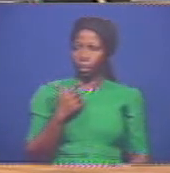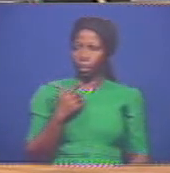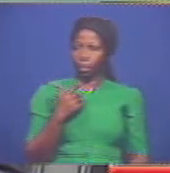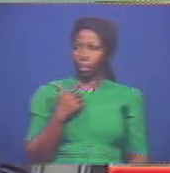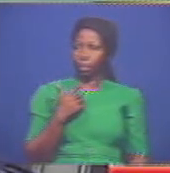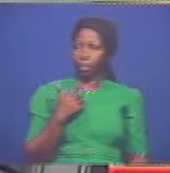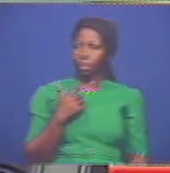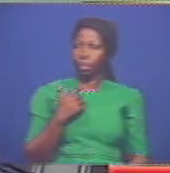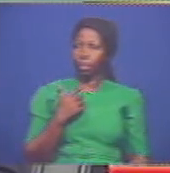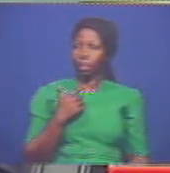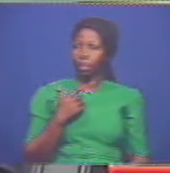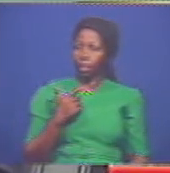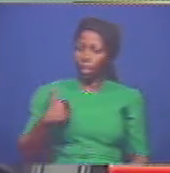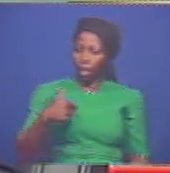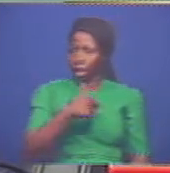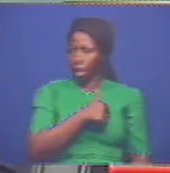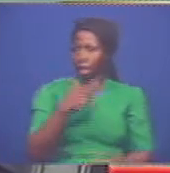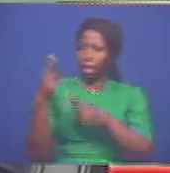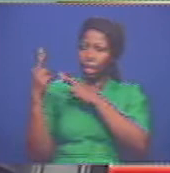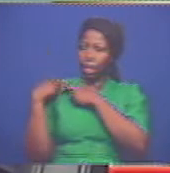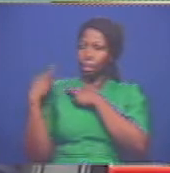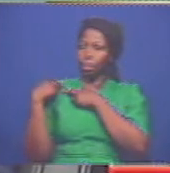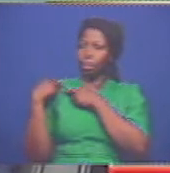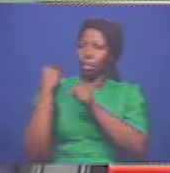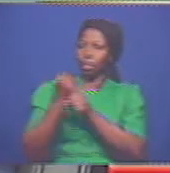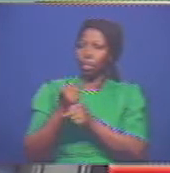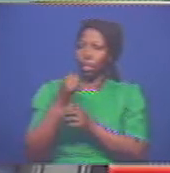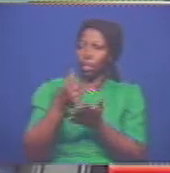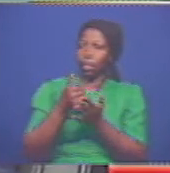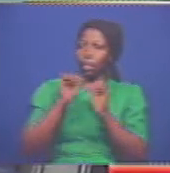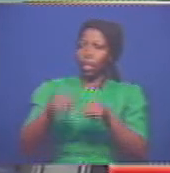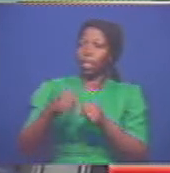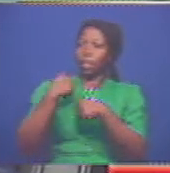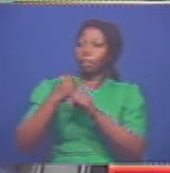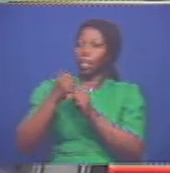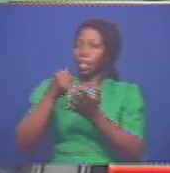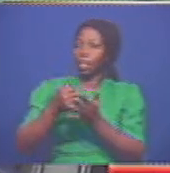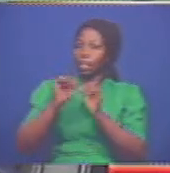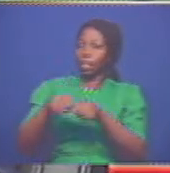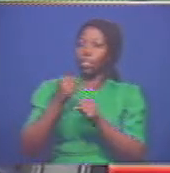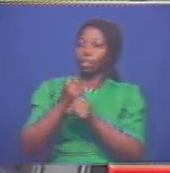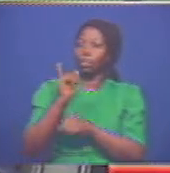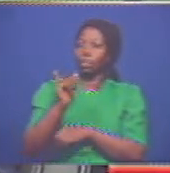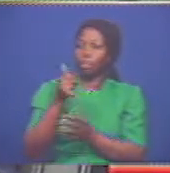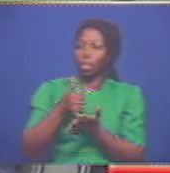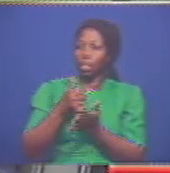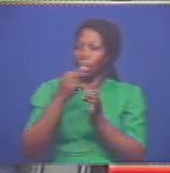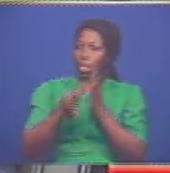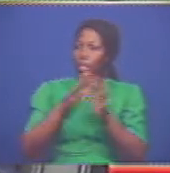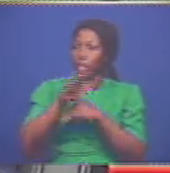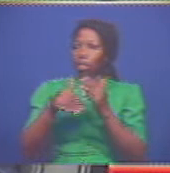We are responsible of doing it. We can make it and we can do it. If all of